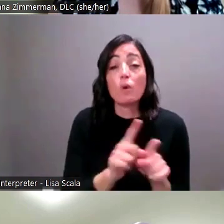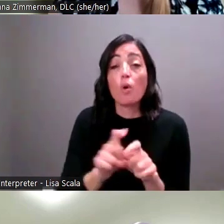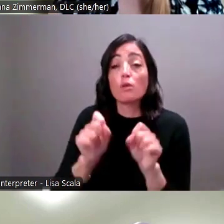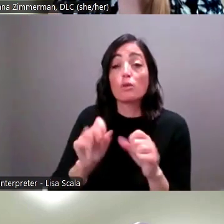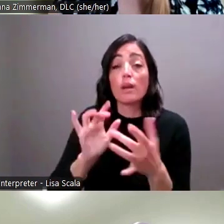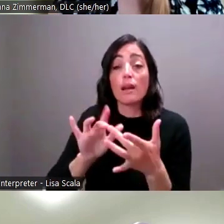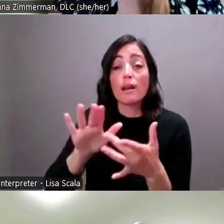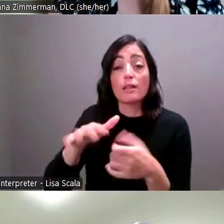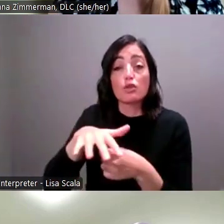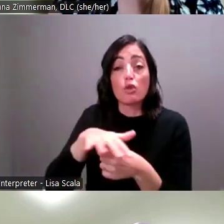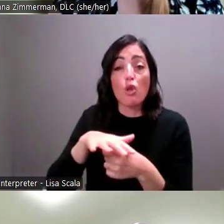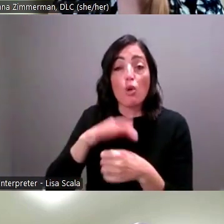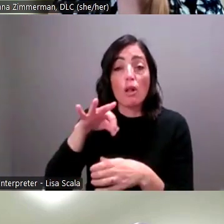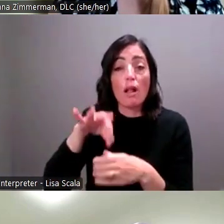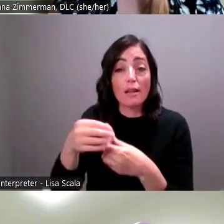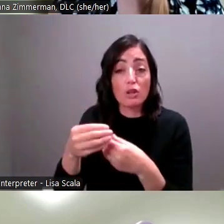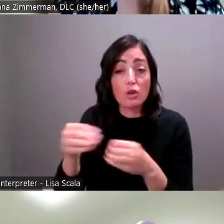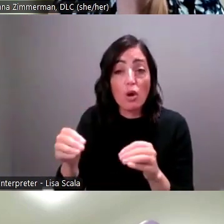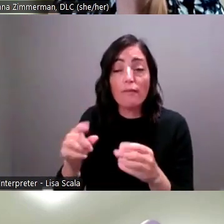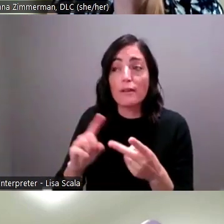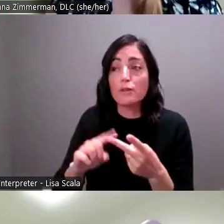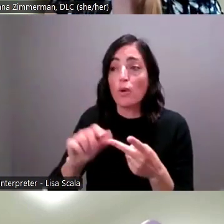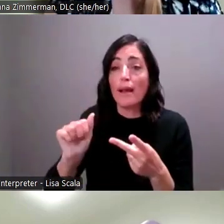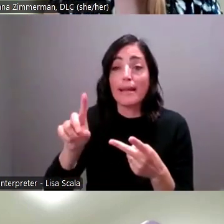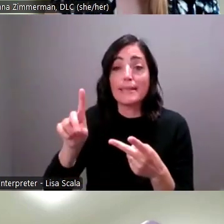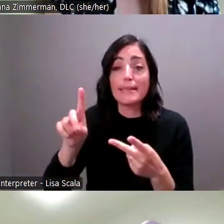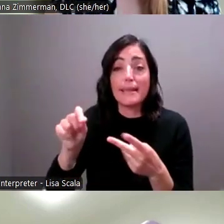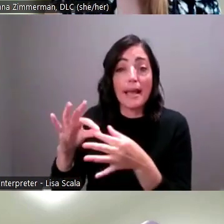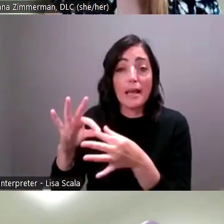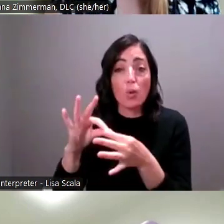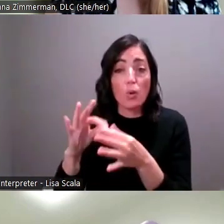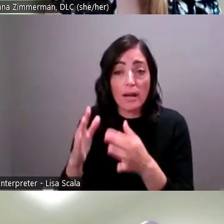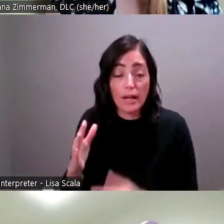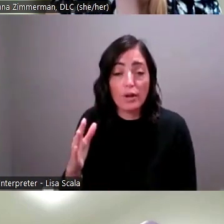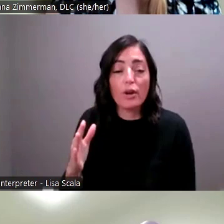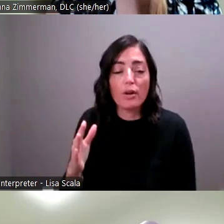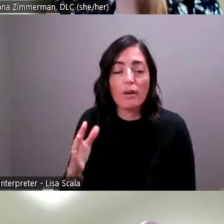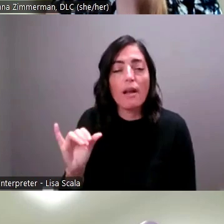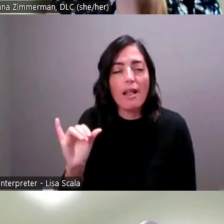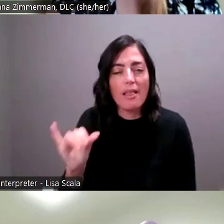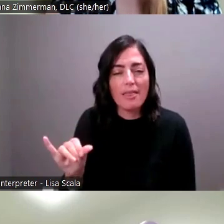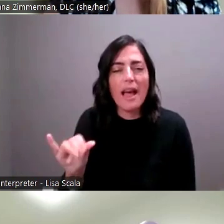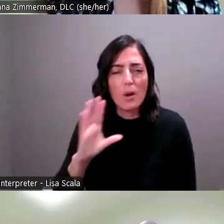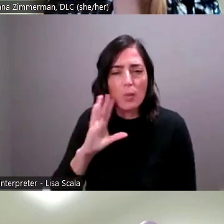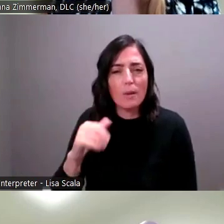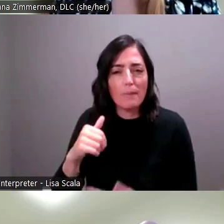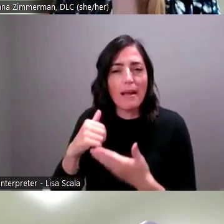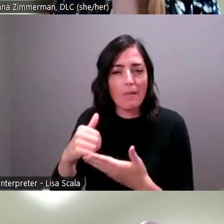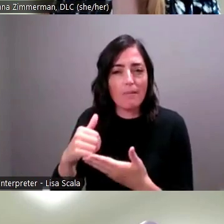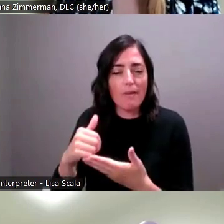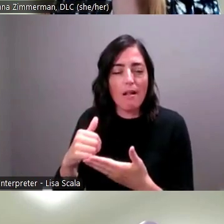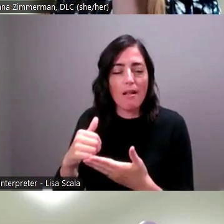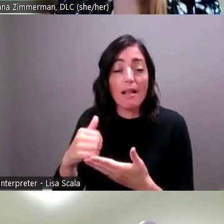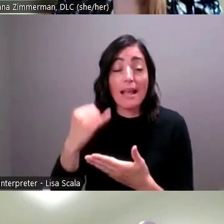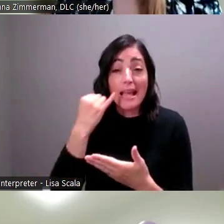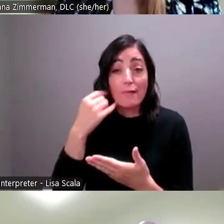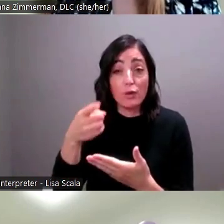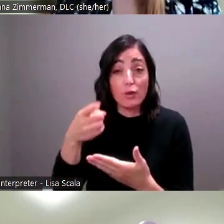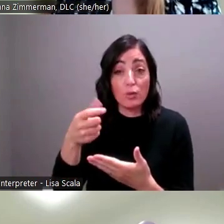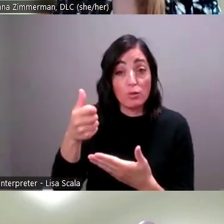your local election office or ADA coordinator. That would especially be helpful if you, as a